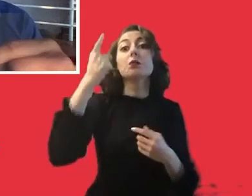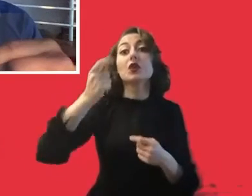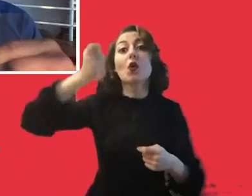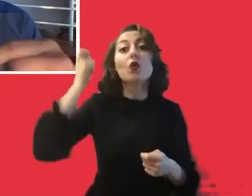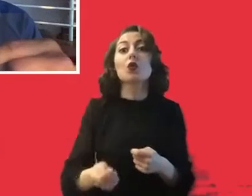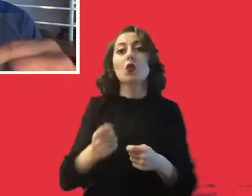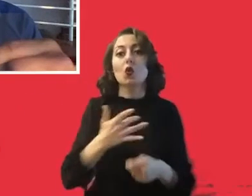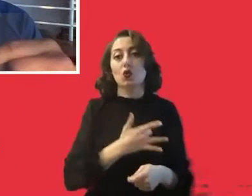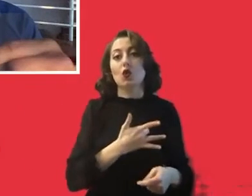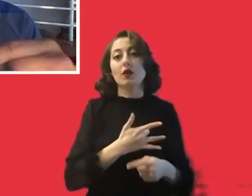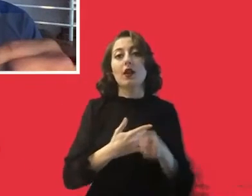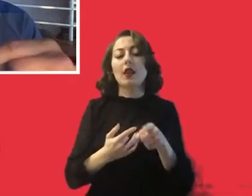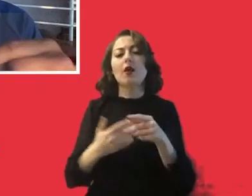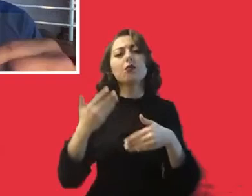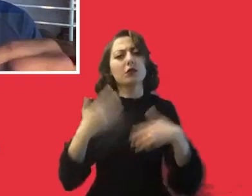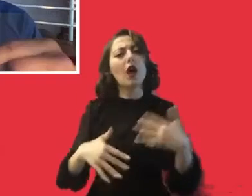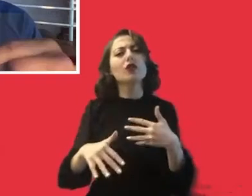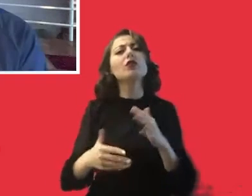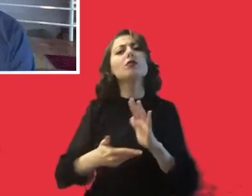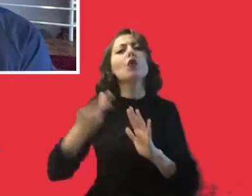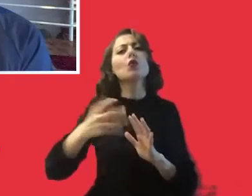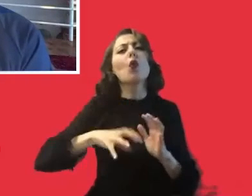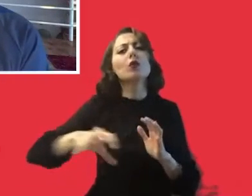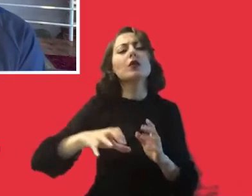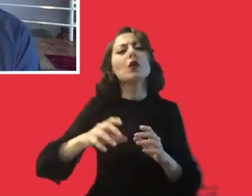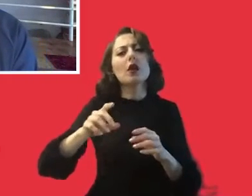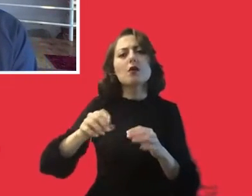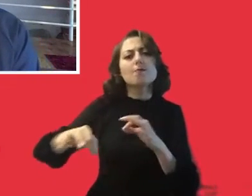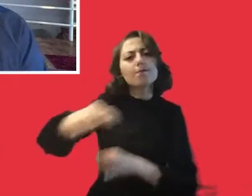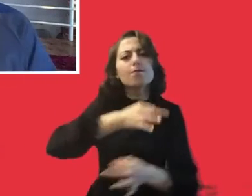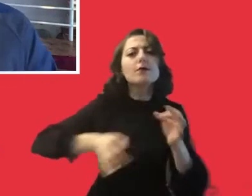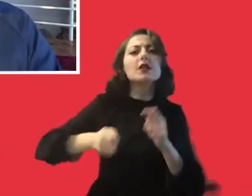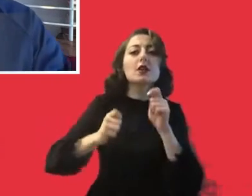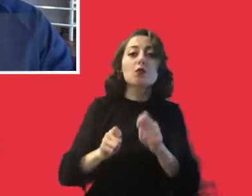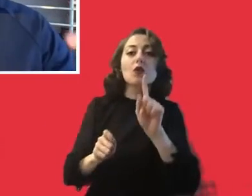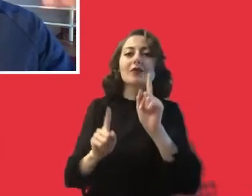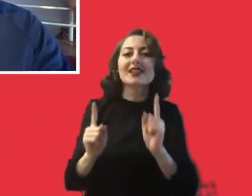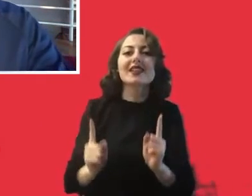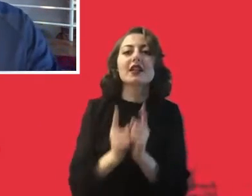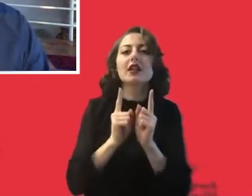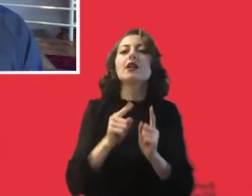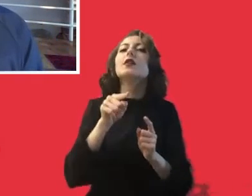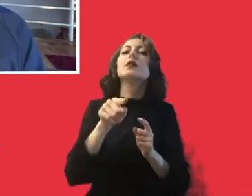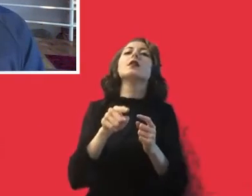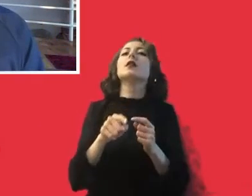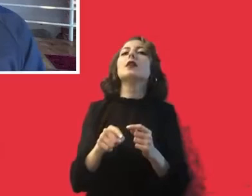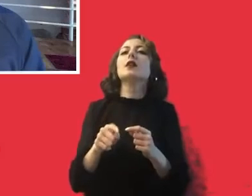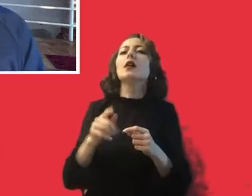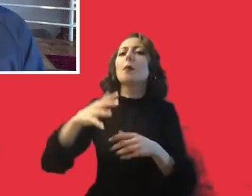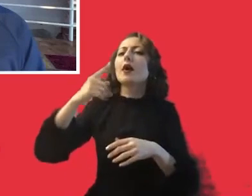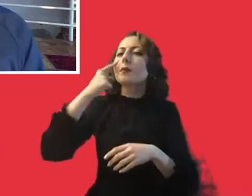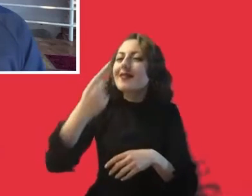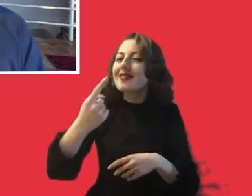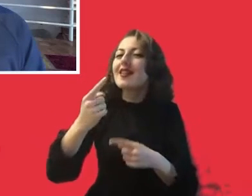and they are just based on volunteerism, and this is a great model. And Special Olympics,